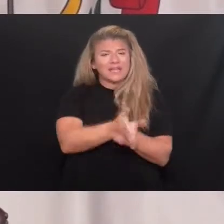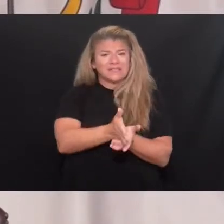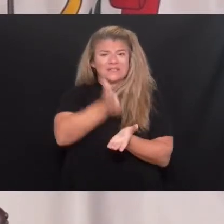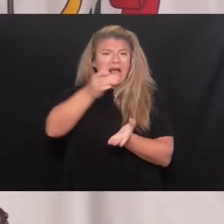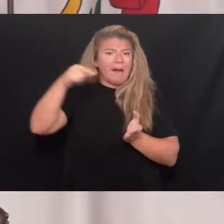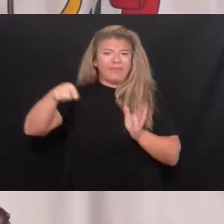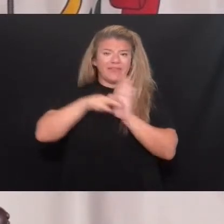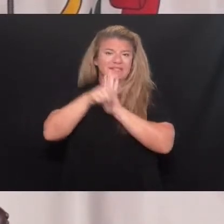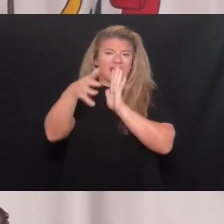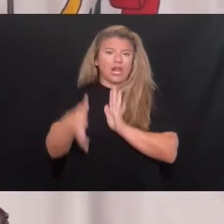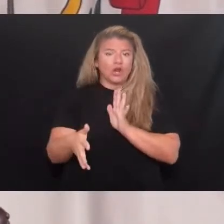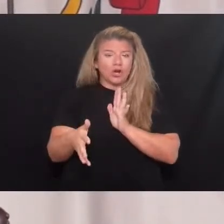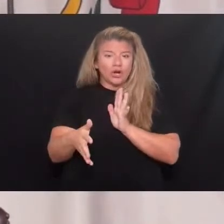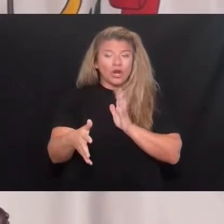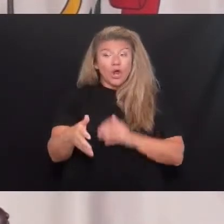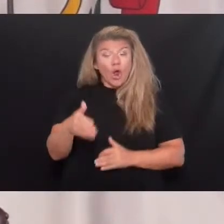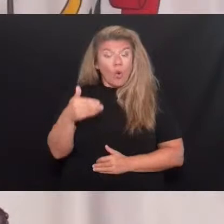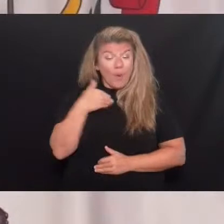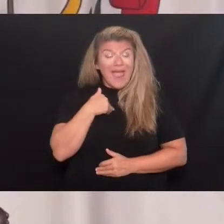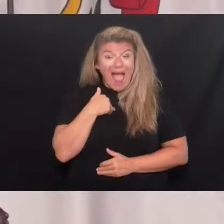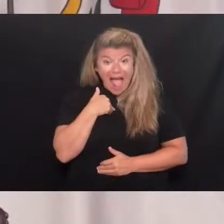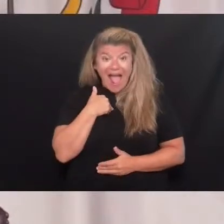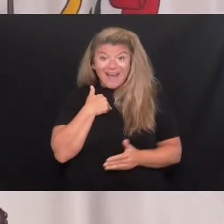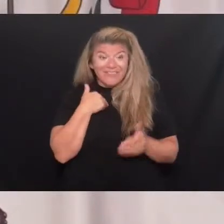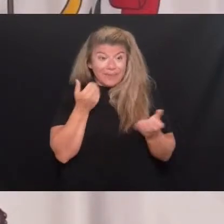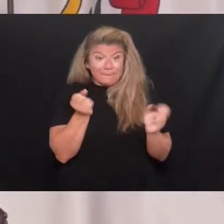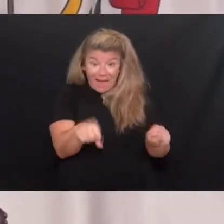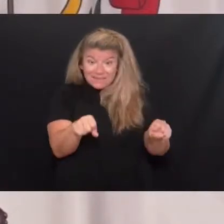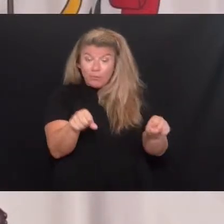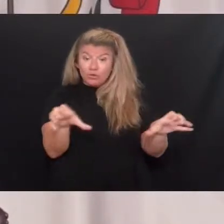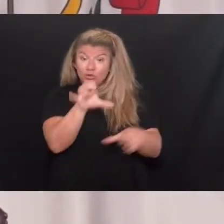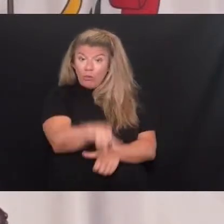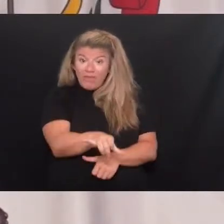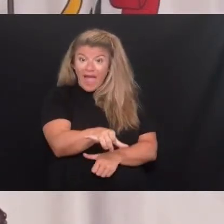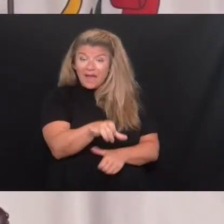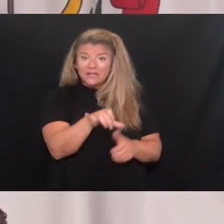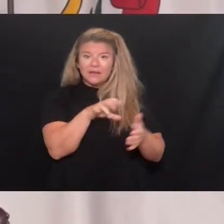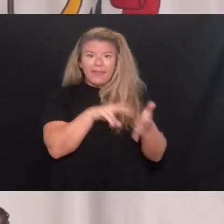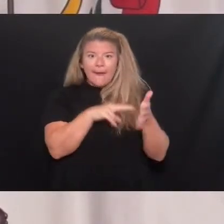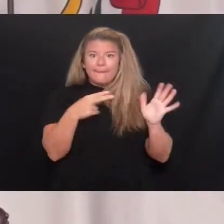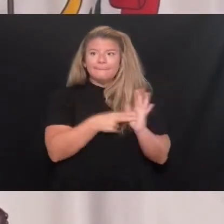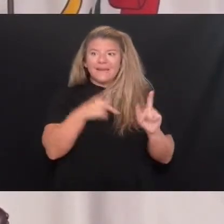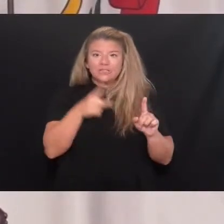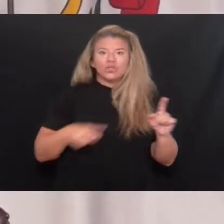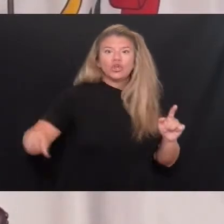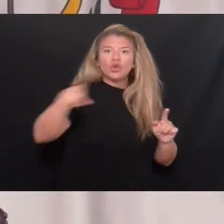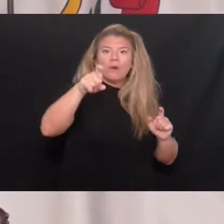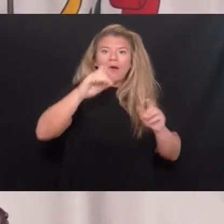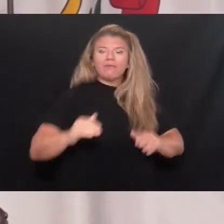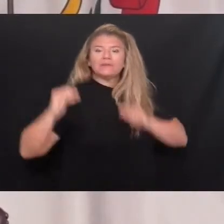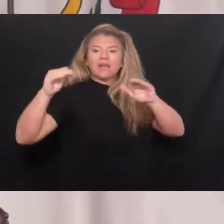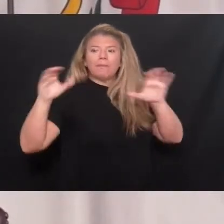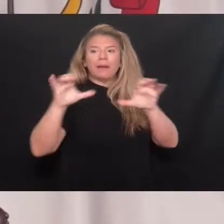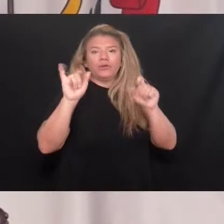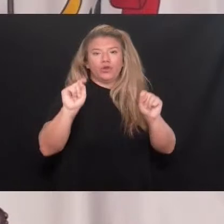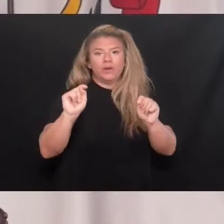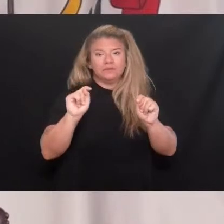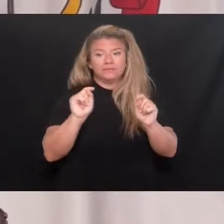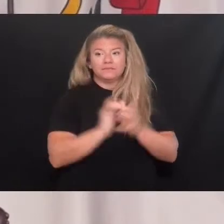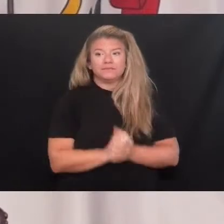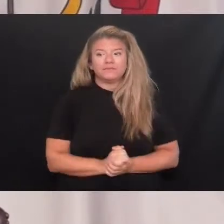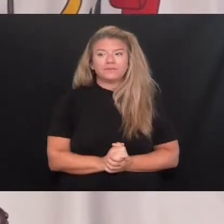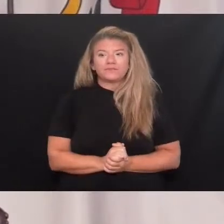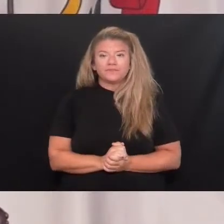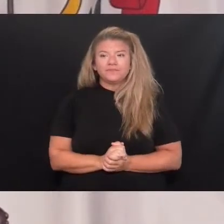killer. We have a means and a way to do it, but we've got to step up and get ourselves vaccinated. You